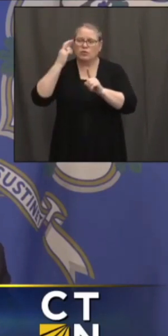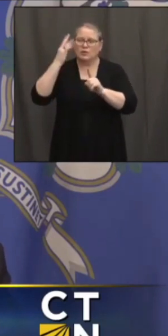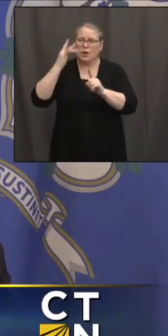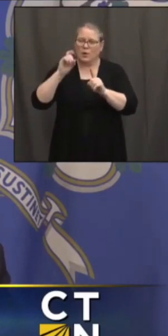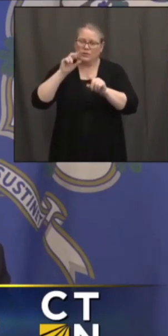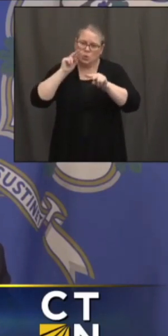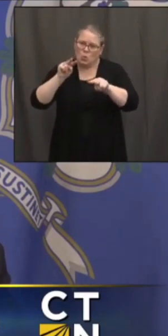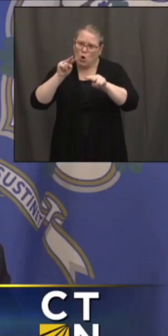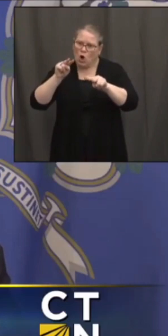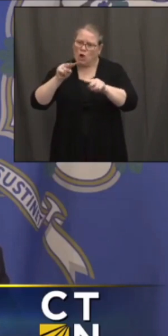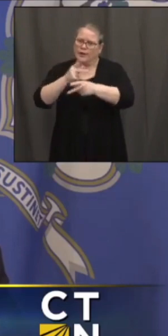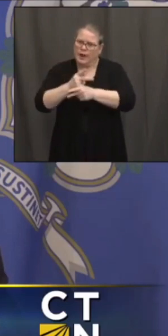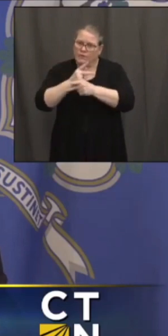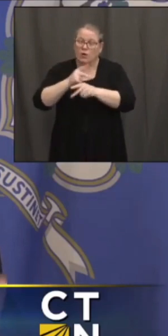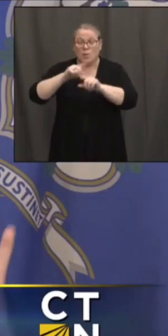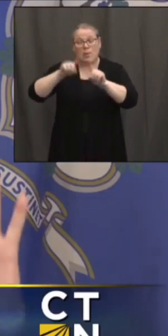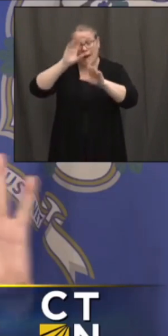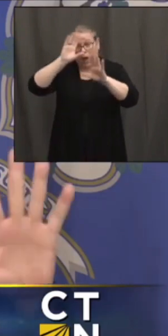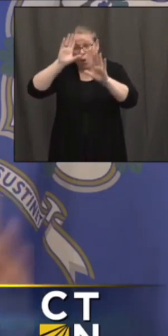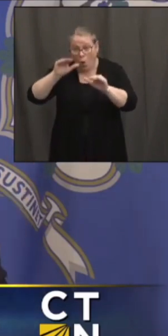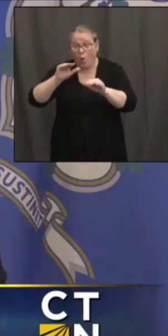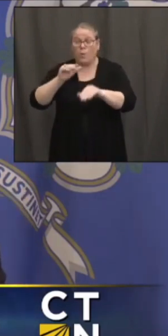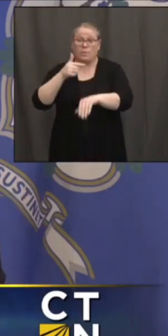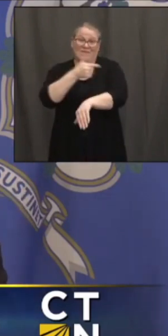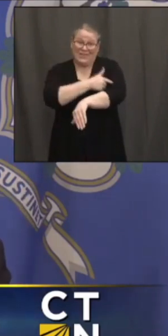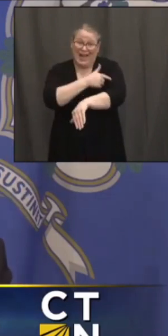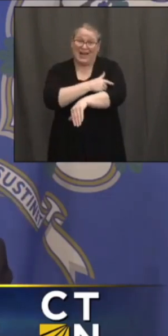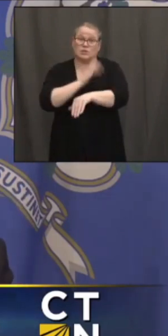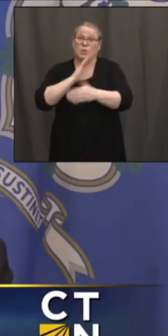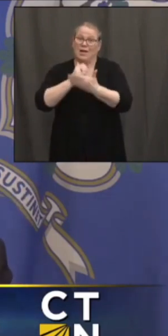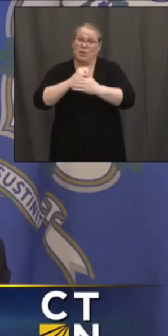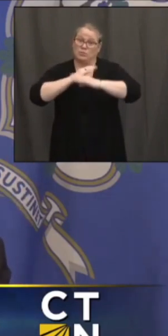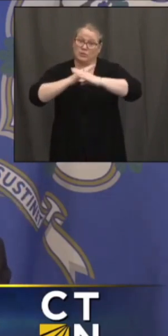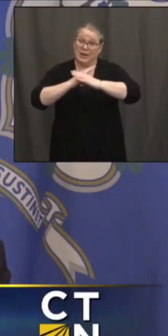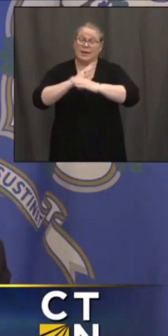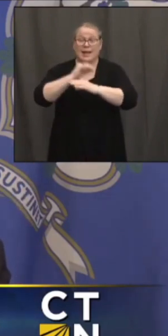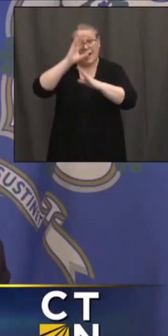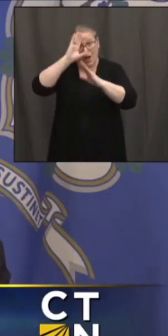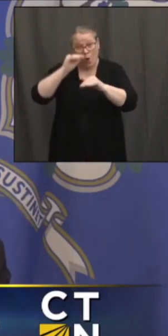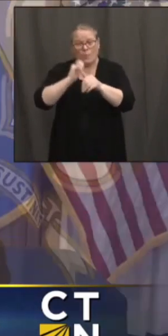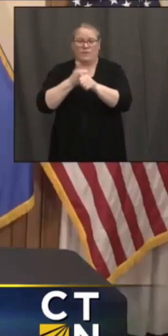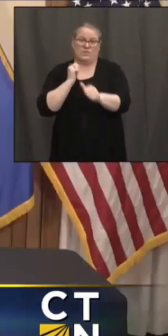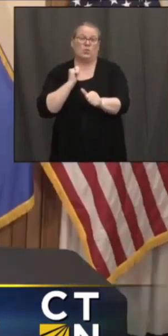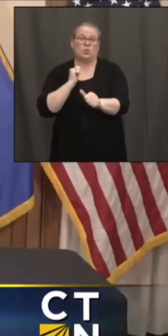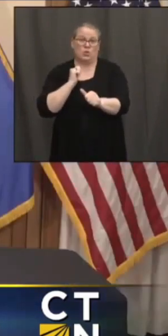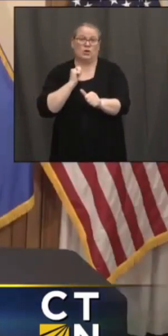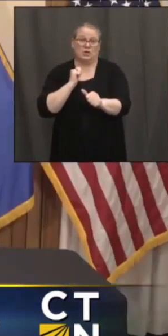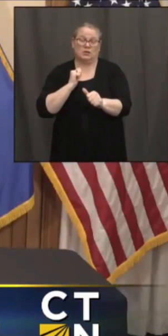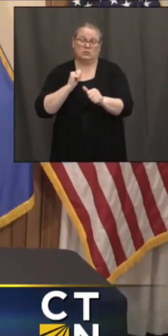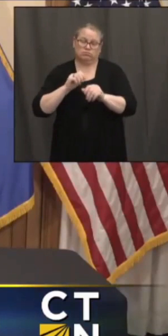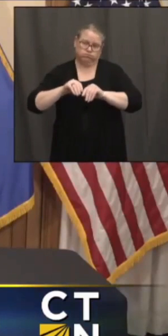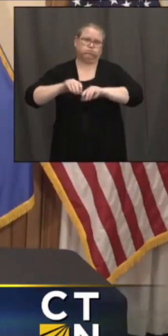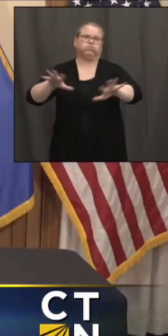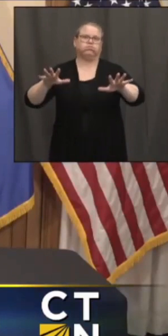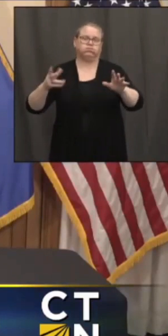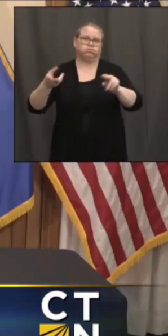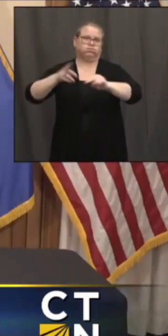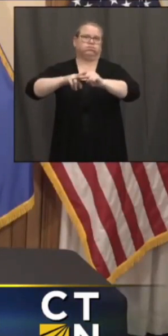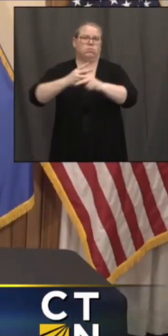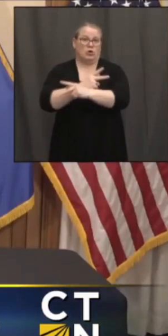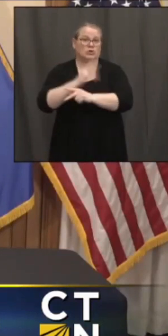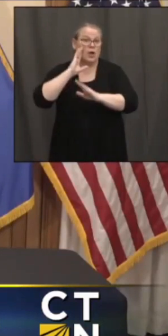we dodge it. I hope we catch up and the vaccinations protect us. And then kind of on a different